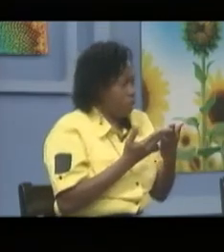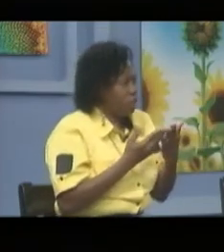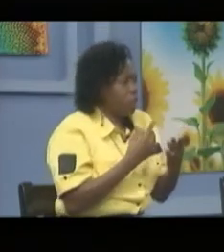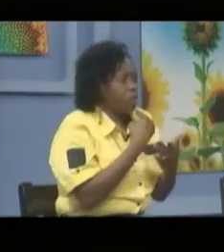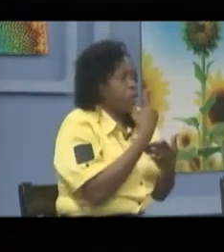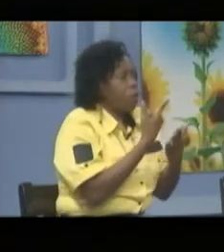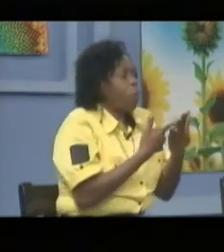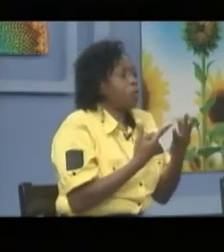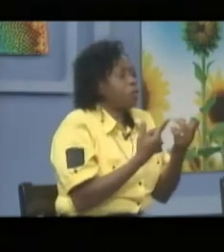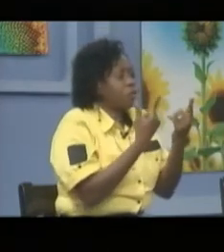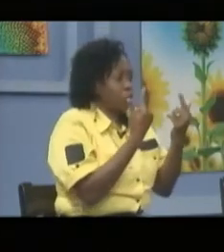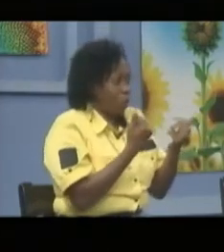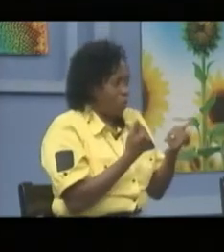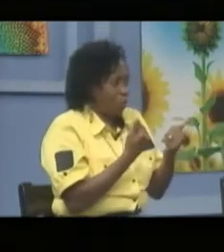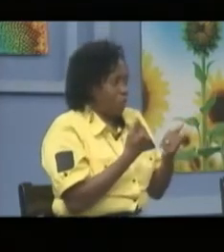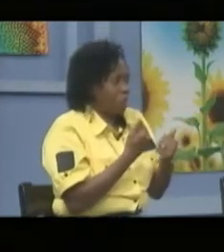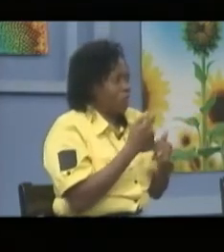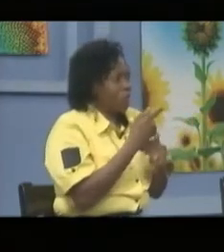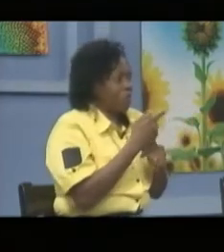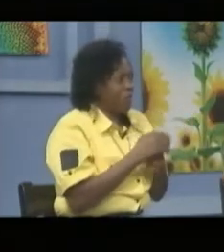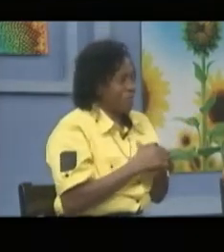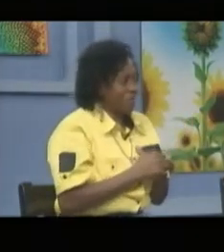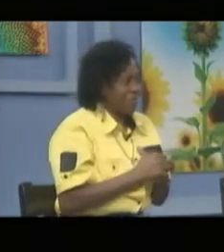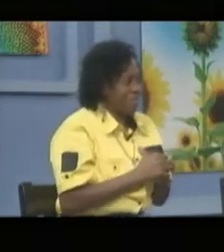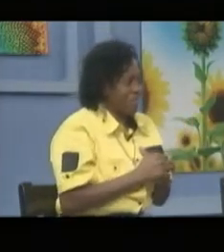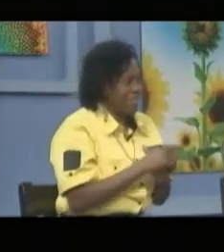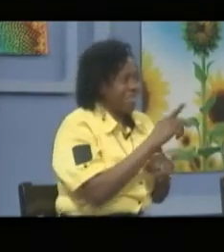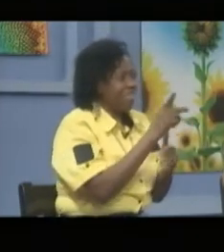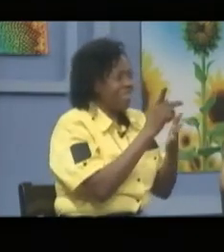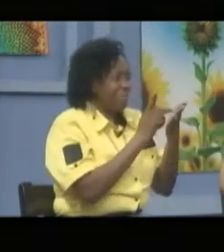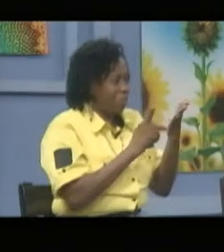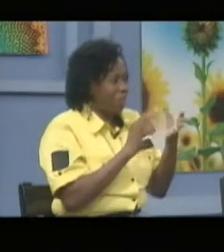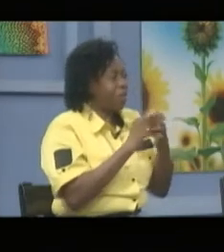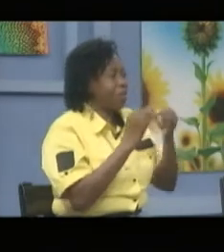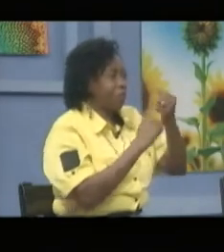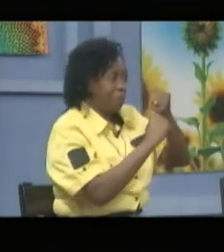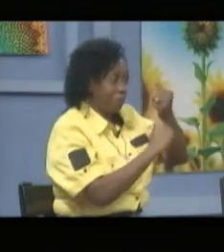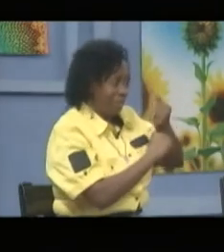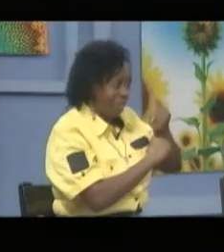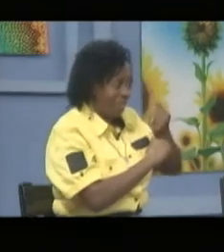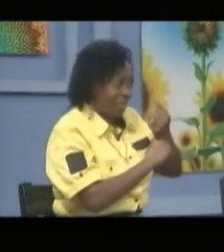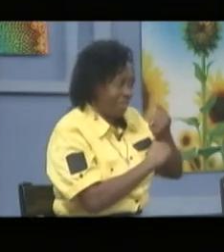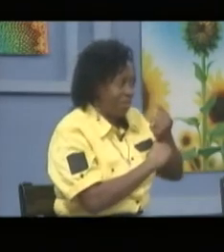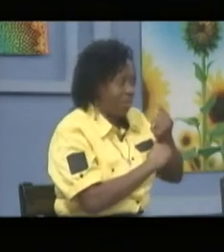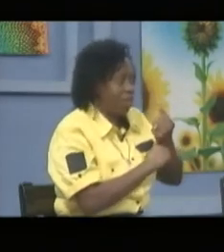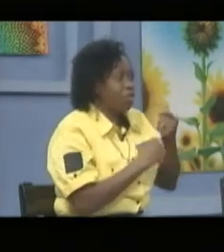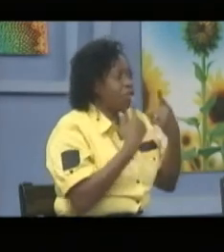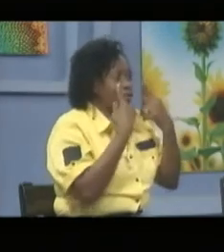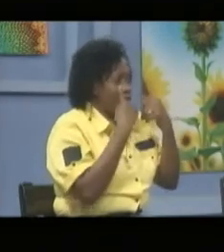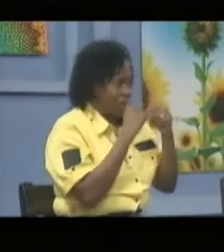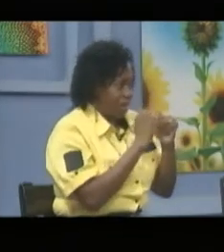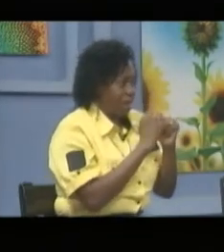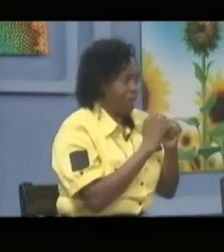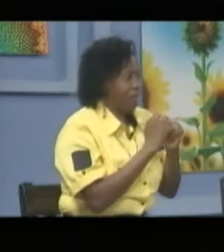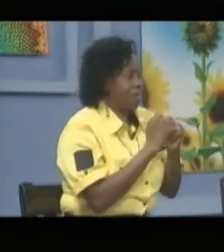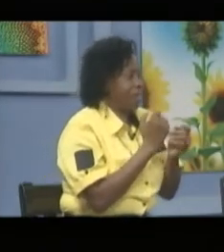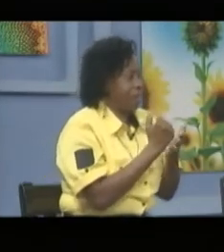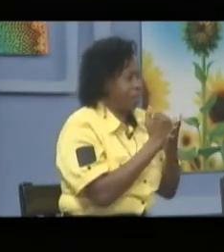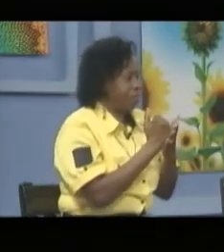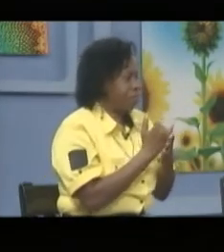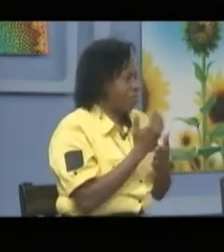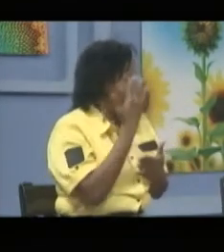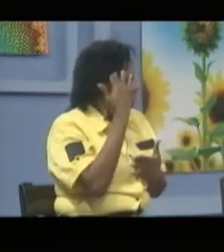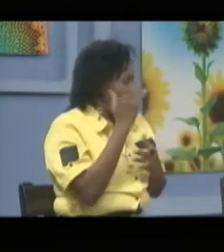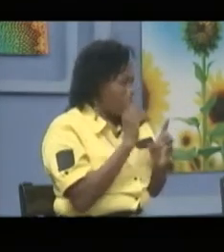through the foundation. gap? No. I'm a part of the foundation. I know. Aiming towards that goal. Okay. And why